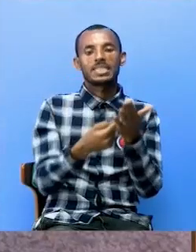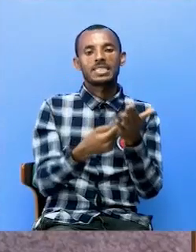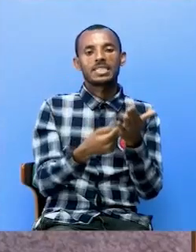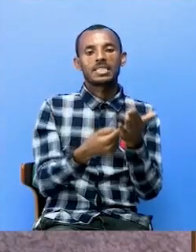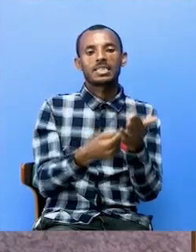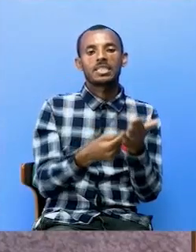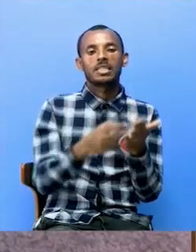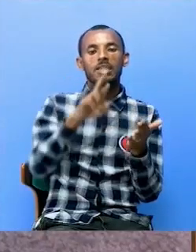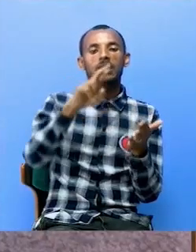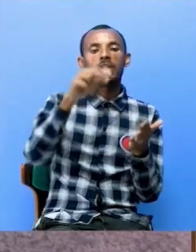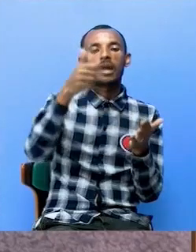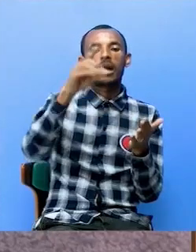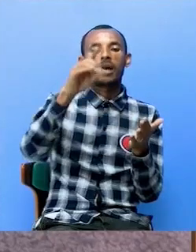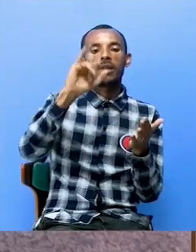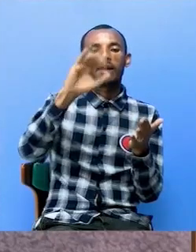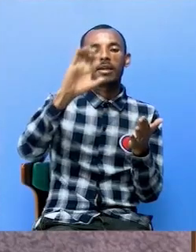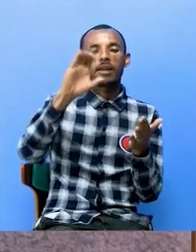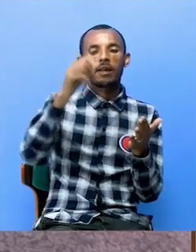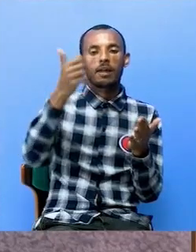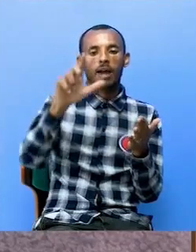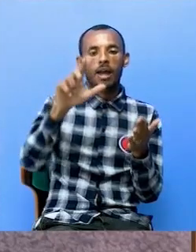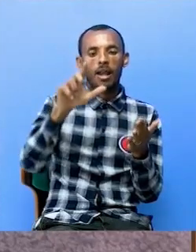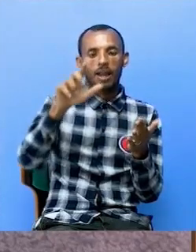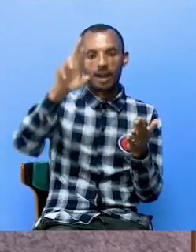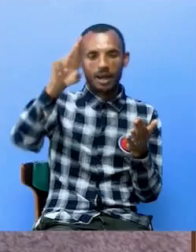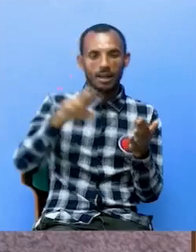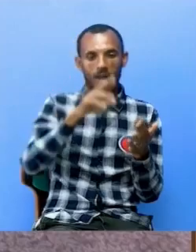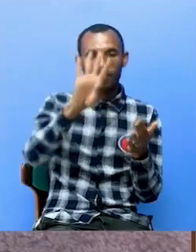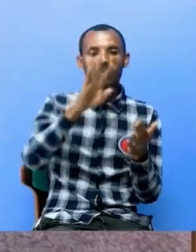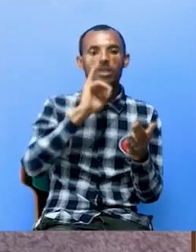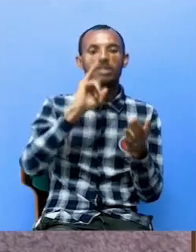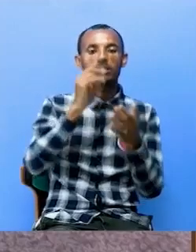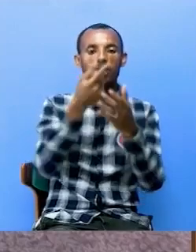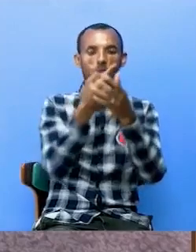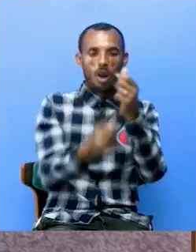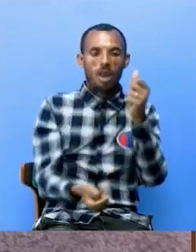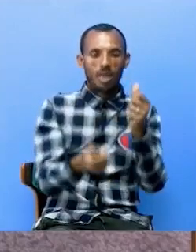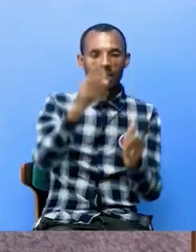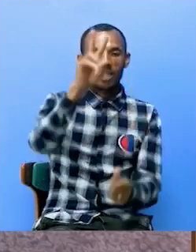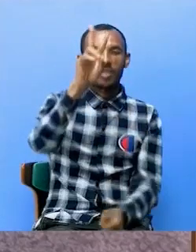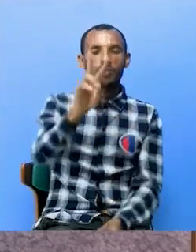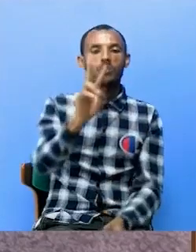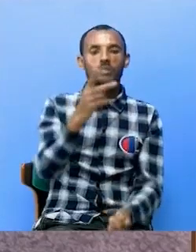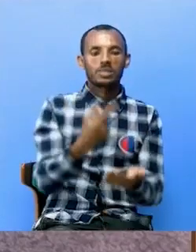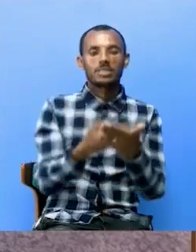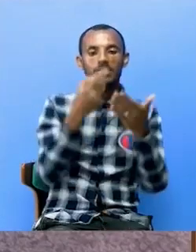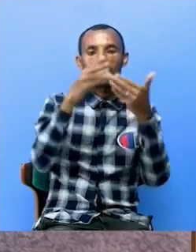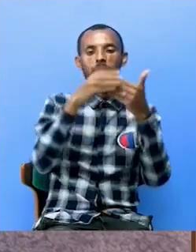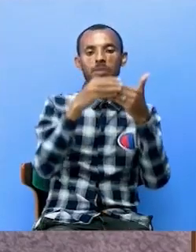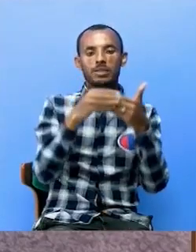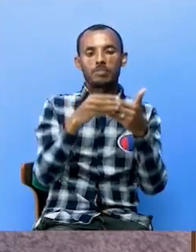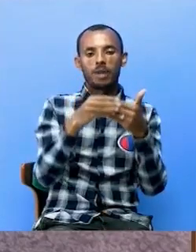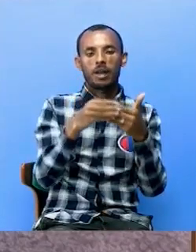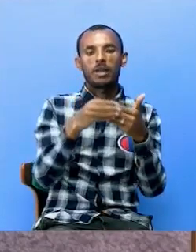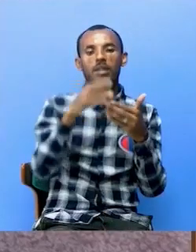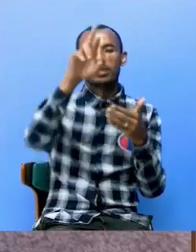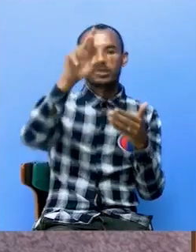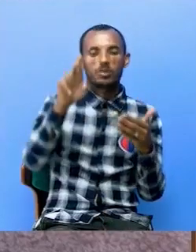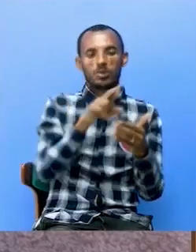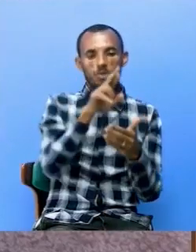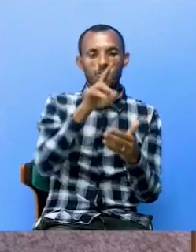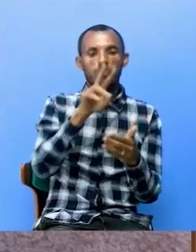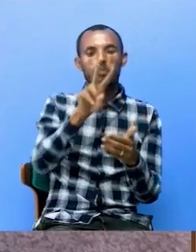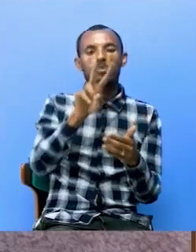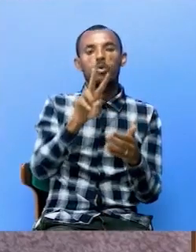is radical 4 is only 2. Because this radical is a principal square root, you can only take